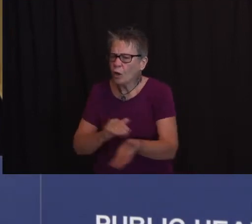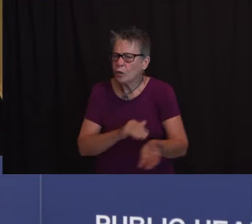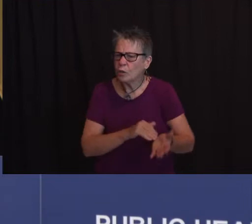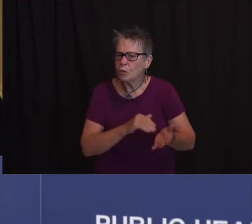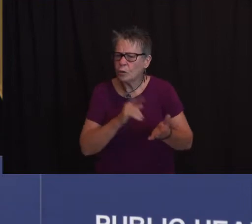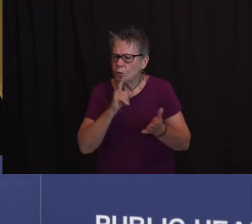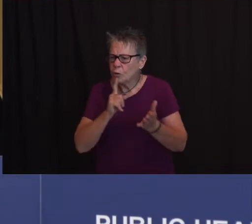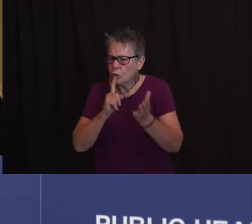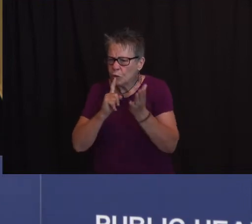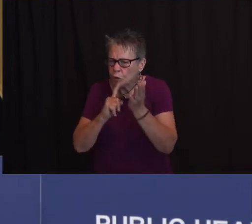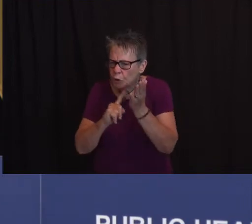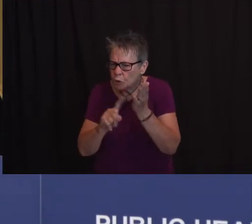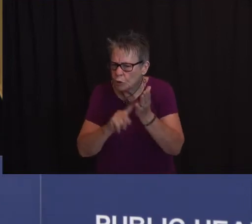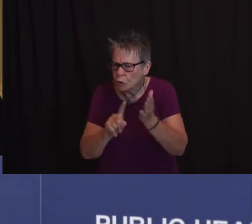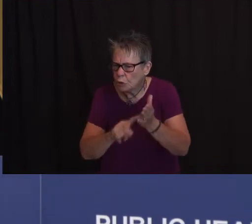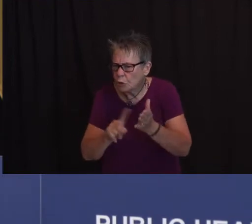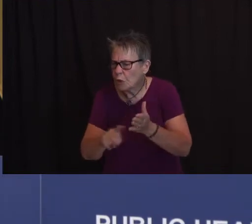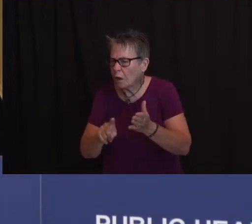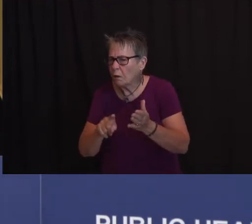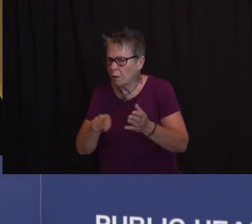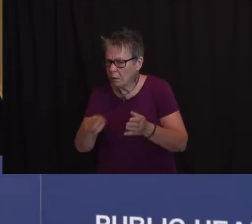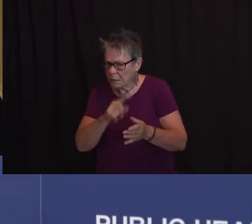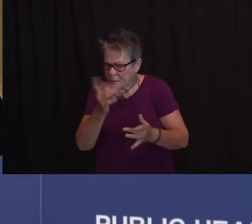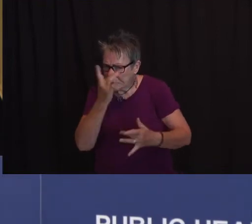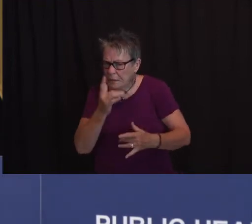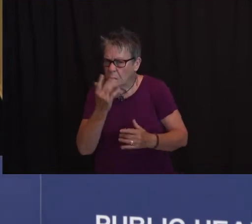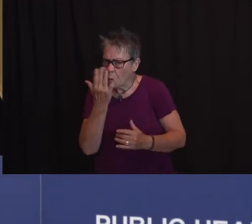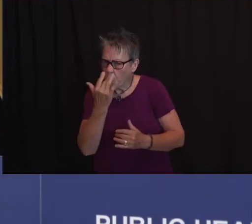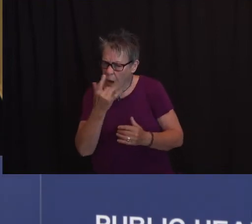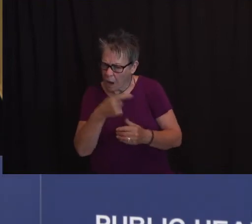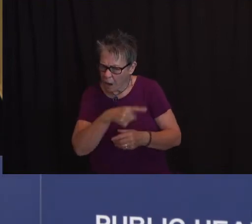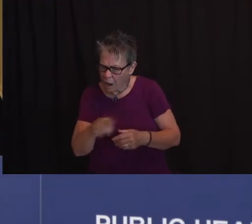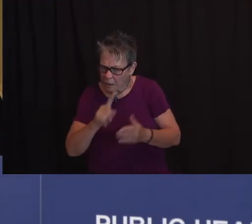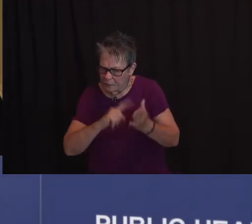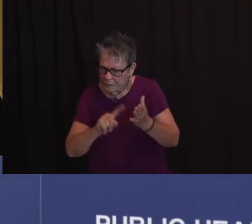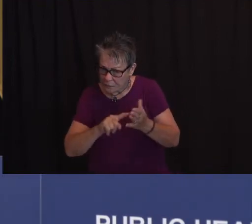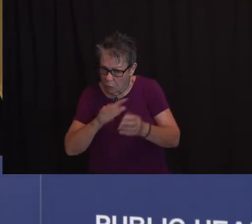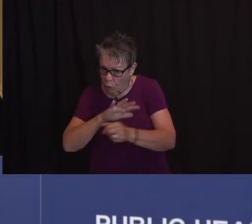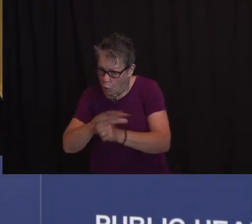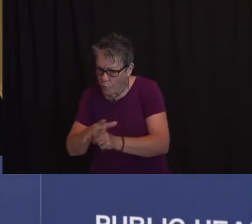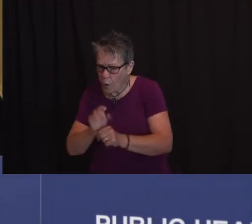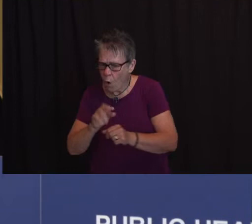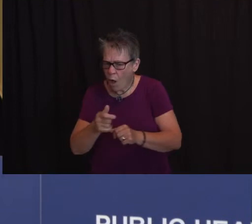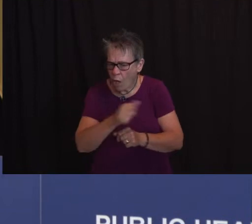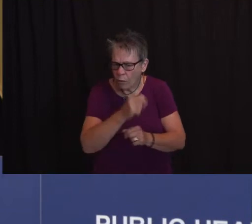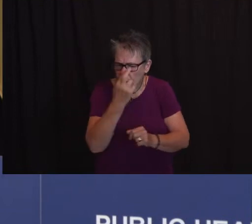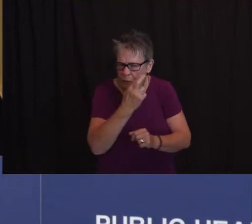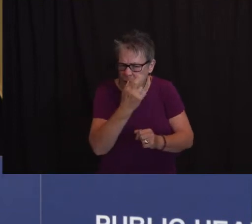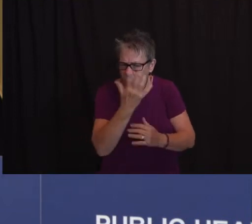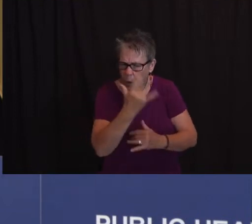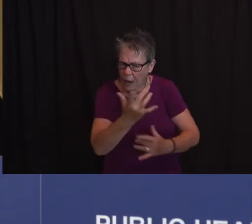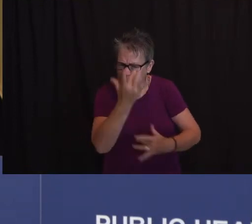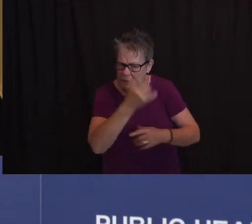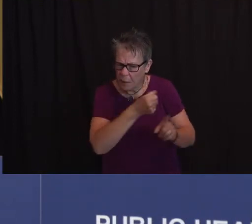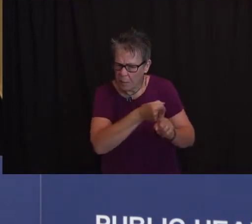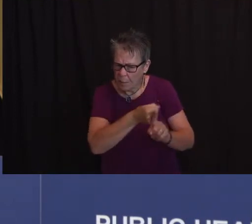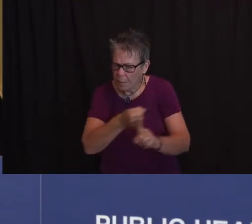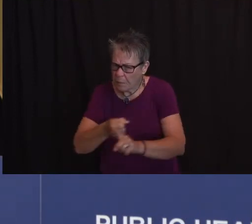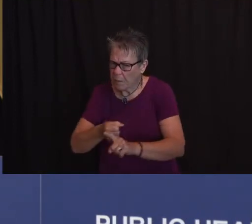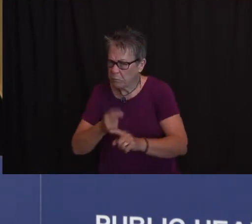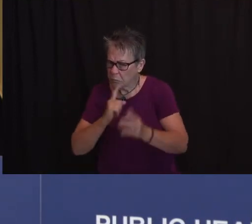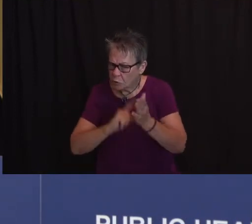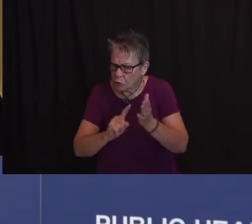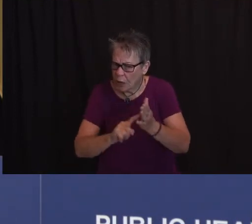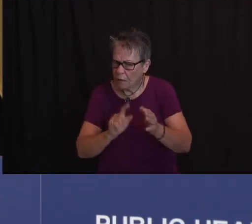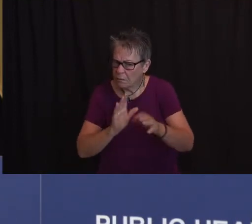reminder to individuals that if you have a respiratory illness and you test negative for COVID-19, still stay